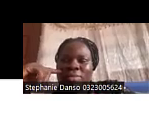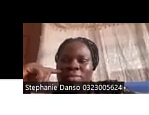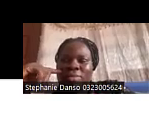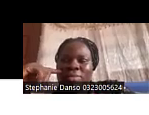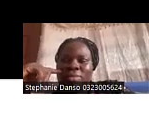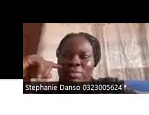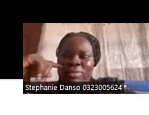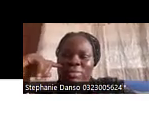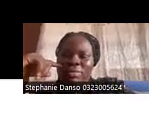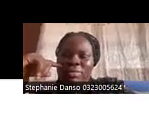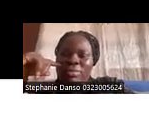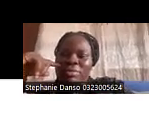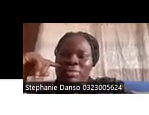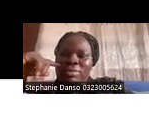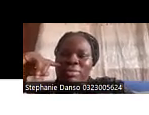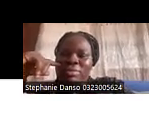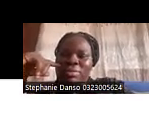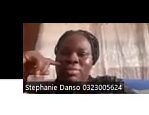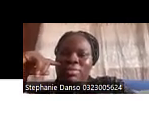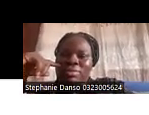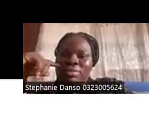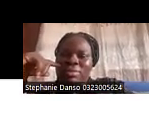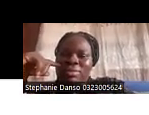E. Thank you.